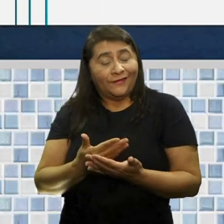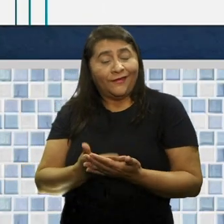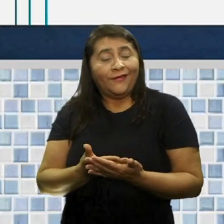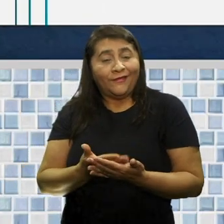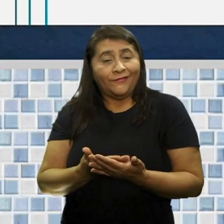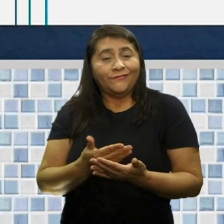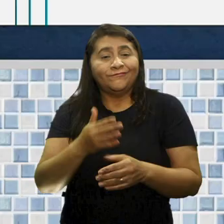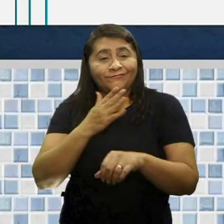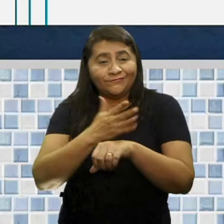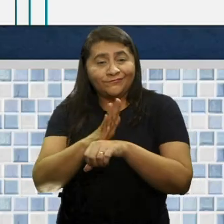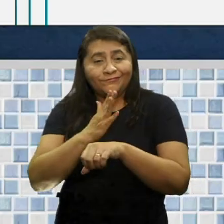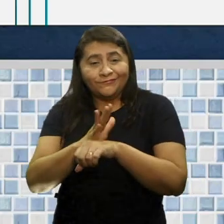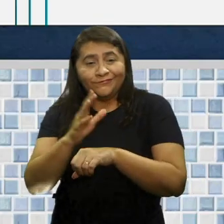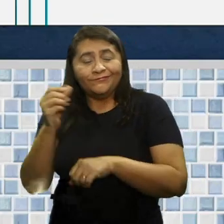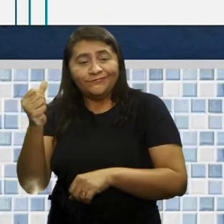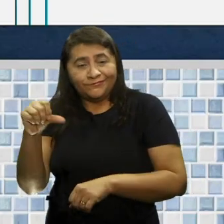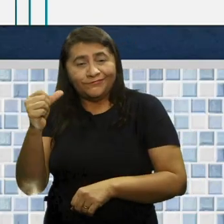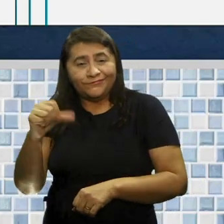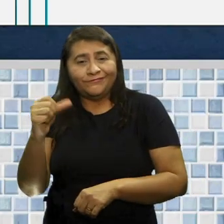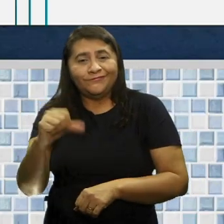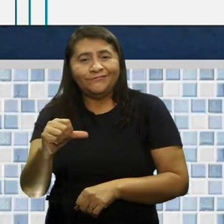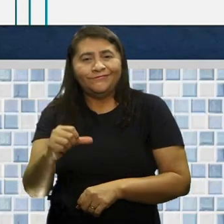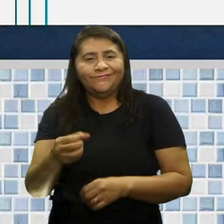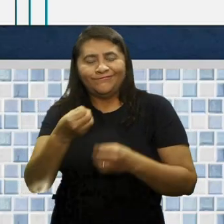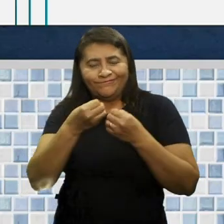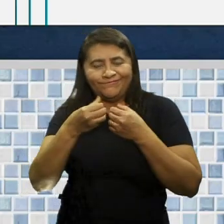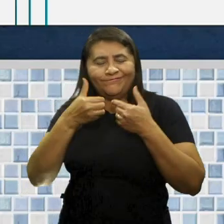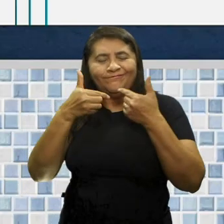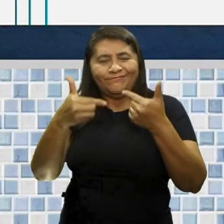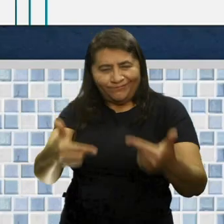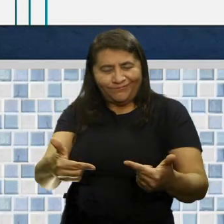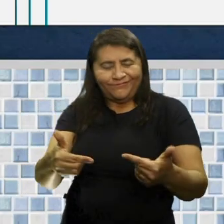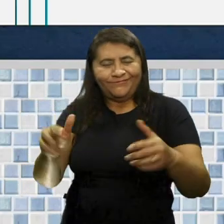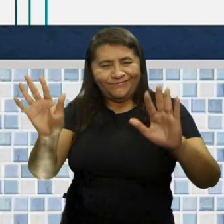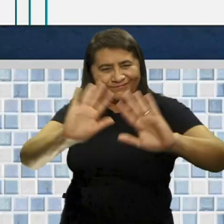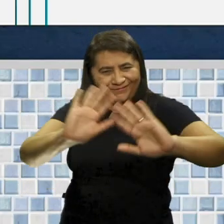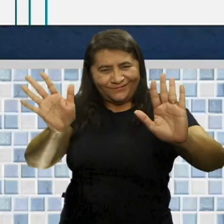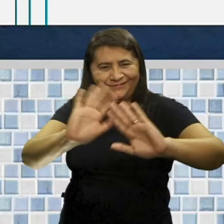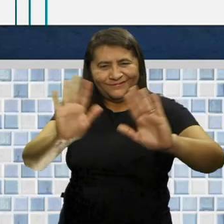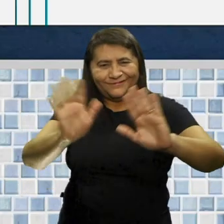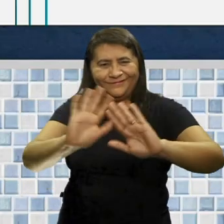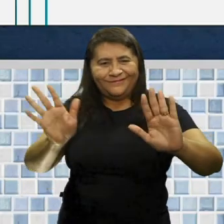Pratiquem, façam o exercício em casa e boa sorte. Bye bye, see you!